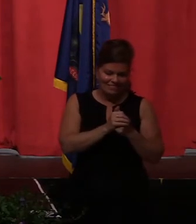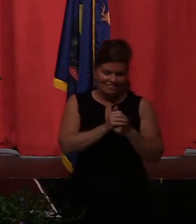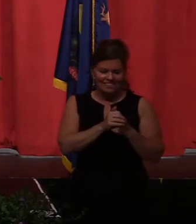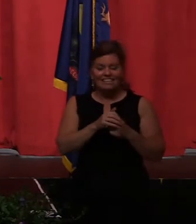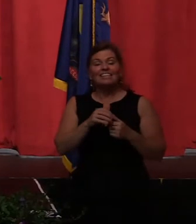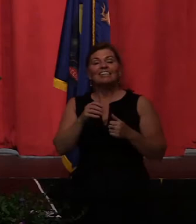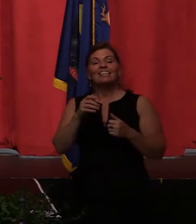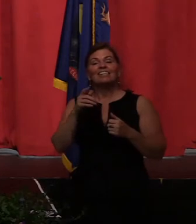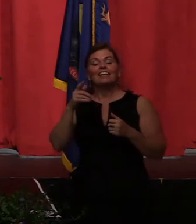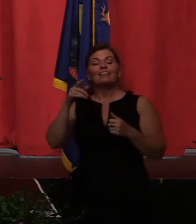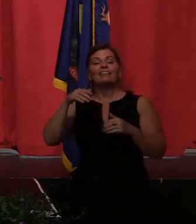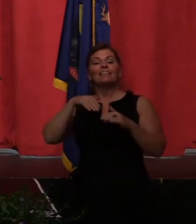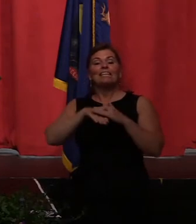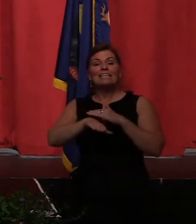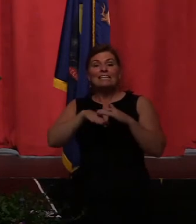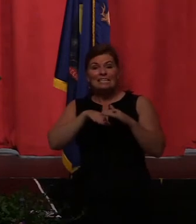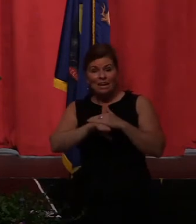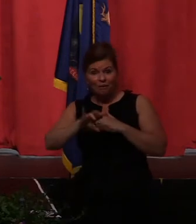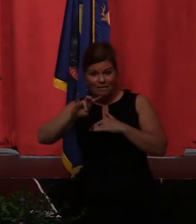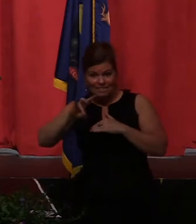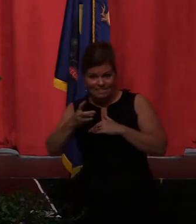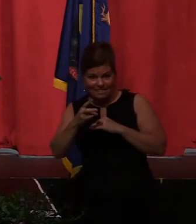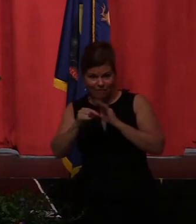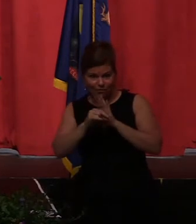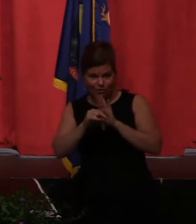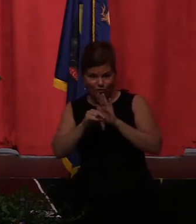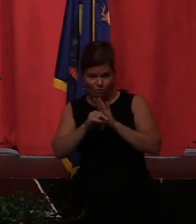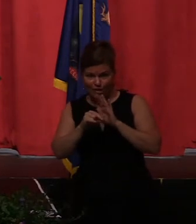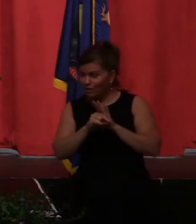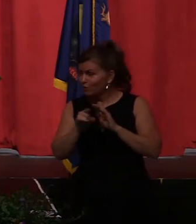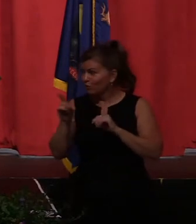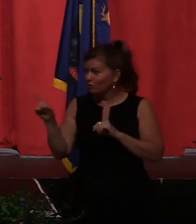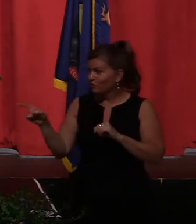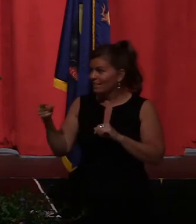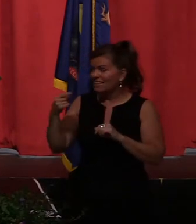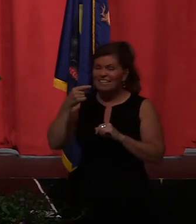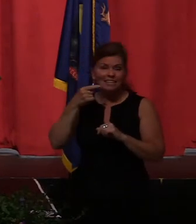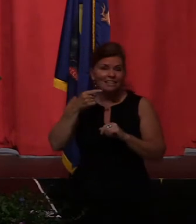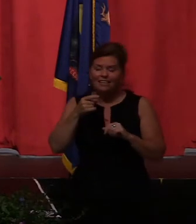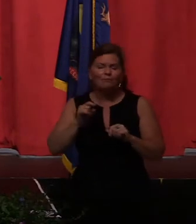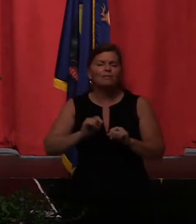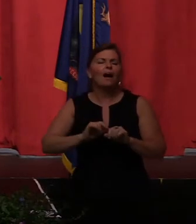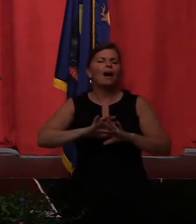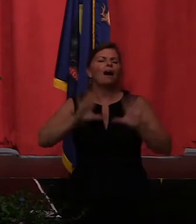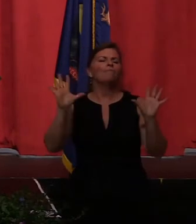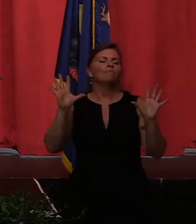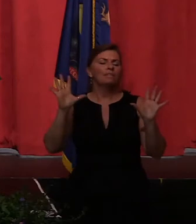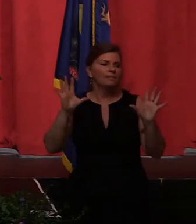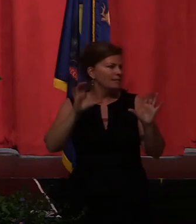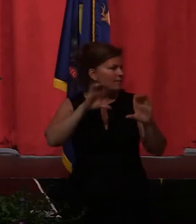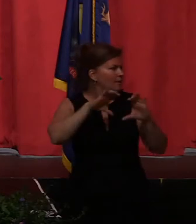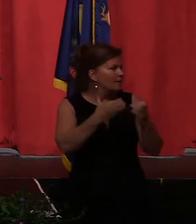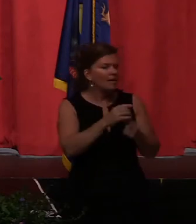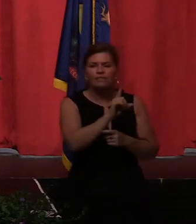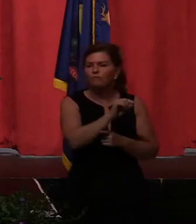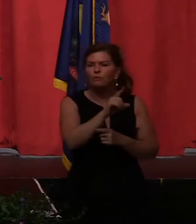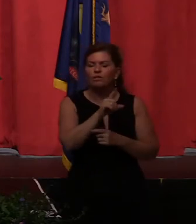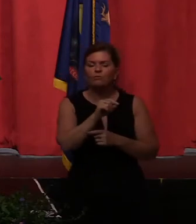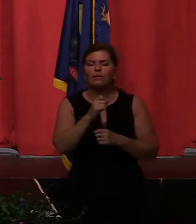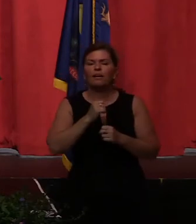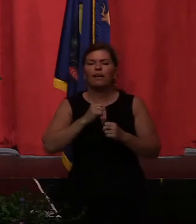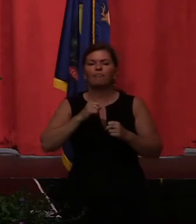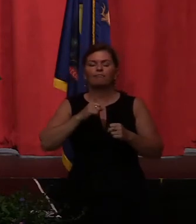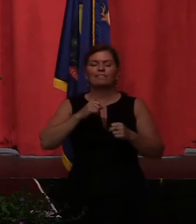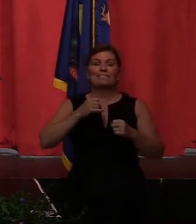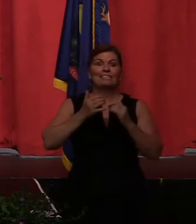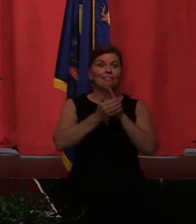U-32's incoming seventh graders immediately proved that the class of 2020 was filled with artistic excitement, with